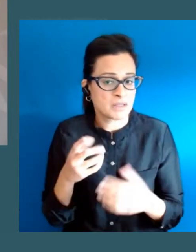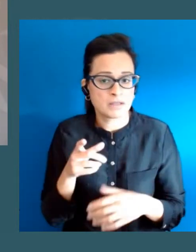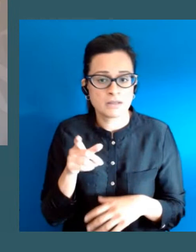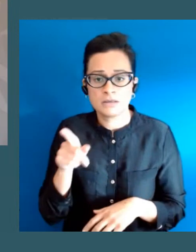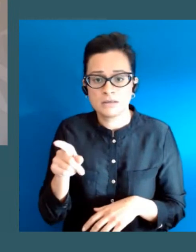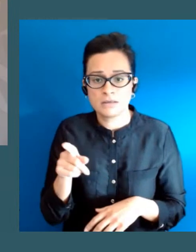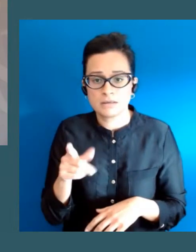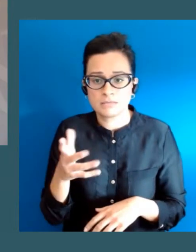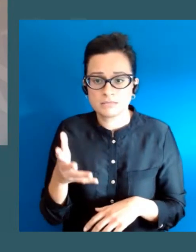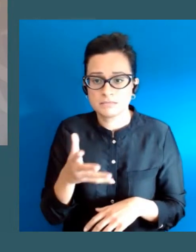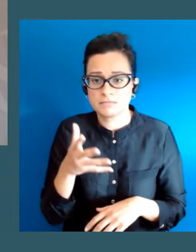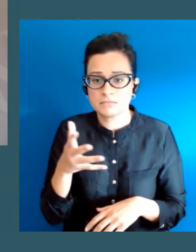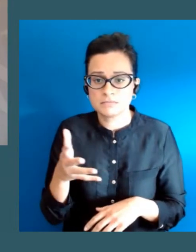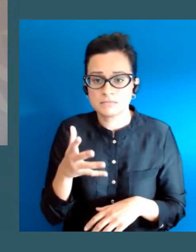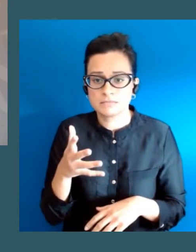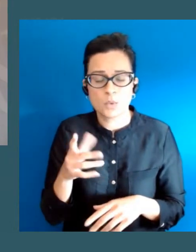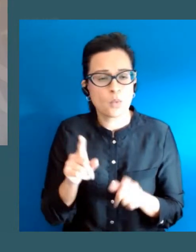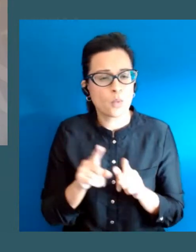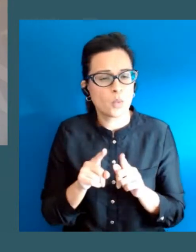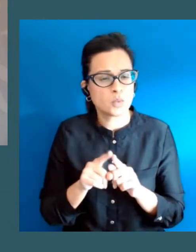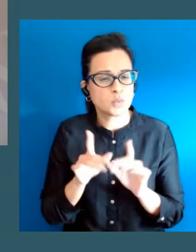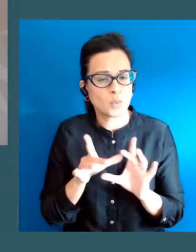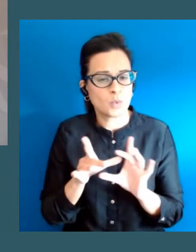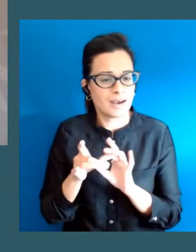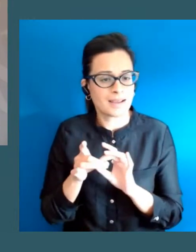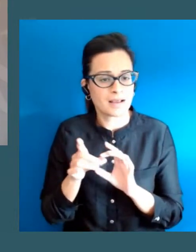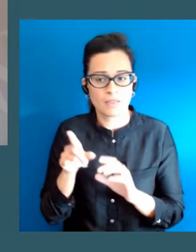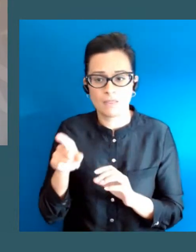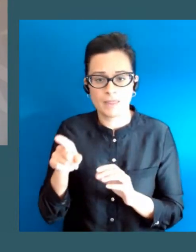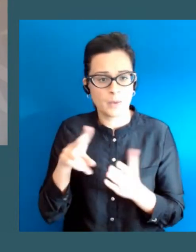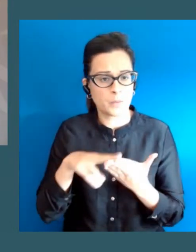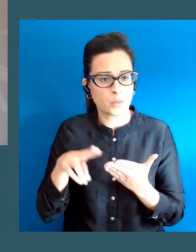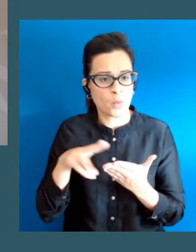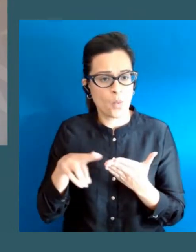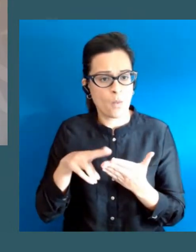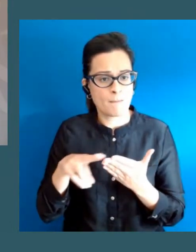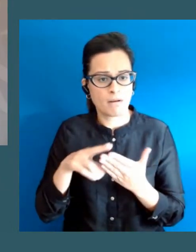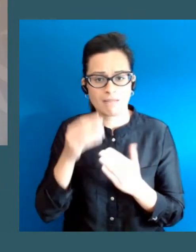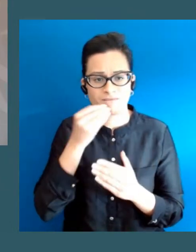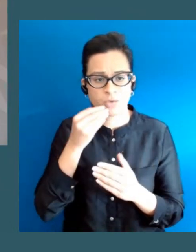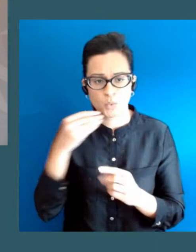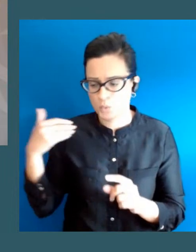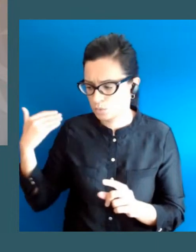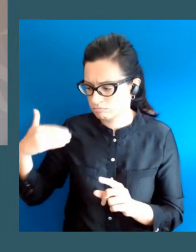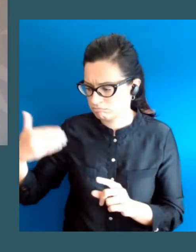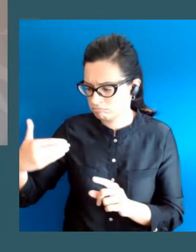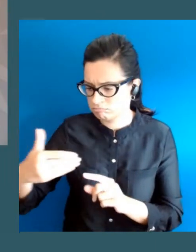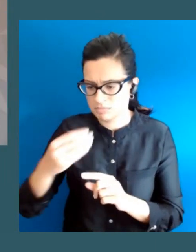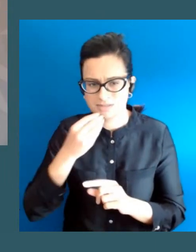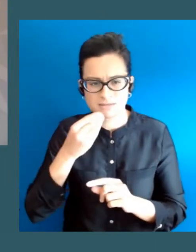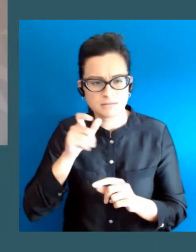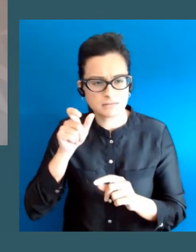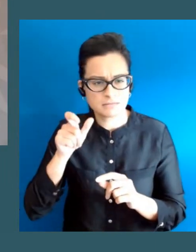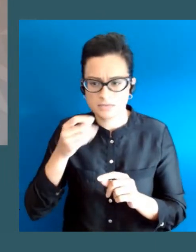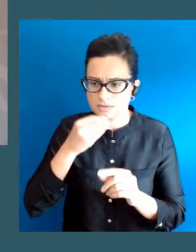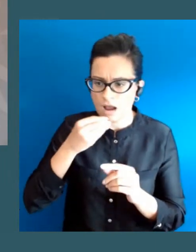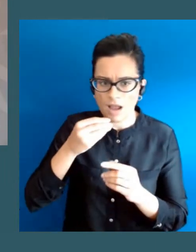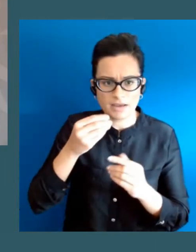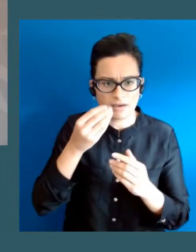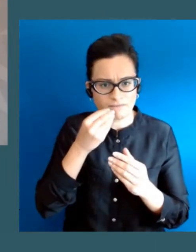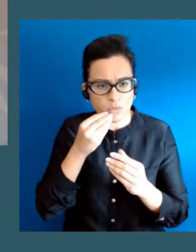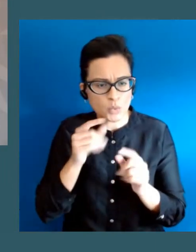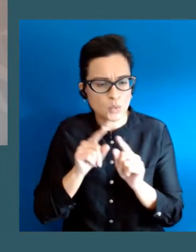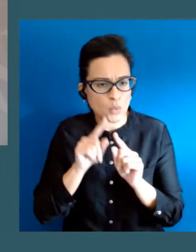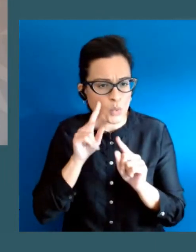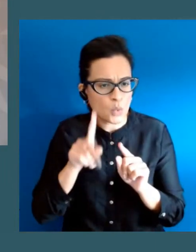it's also about their normal household diet, etc. So when we've seen about